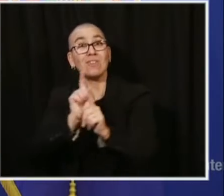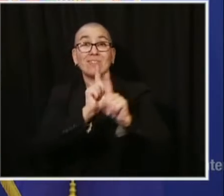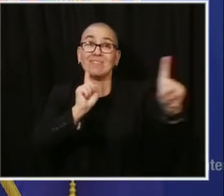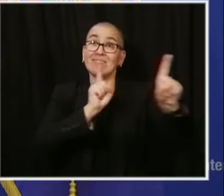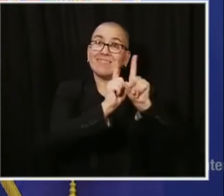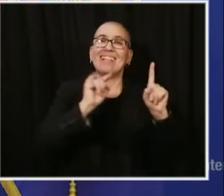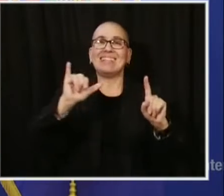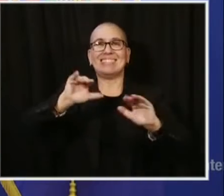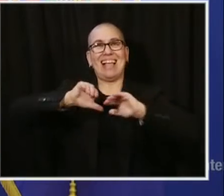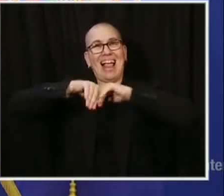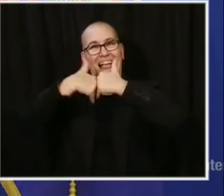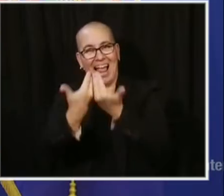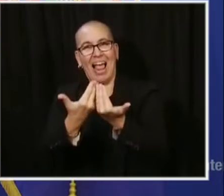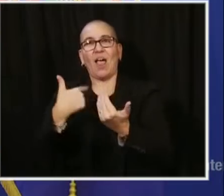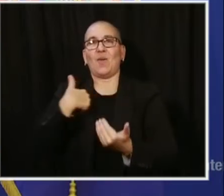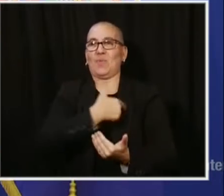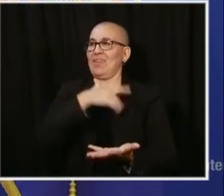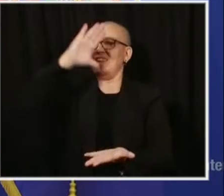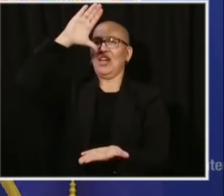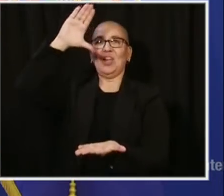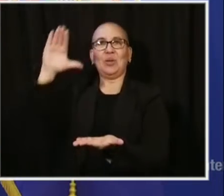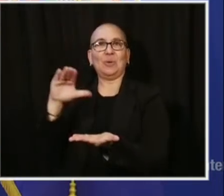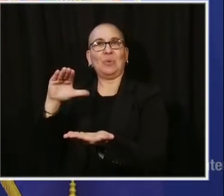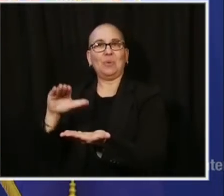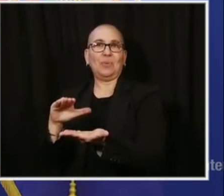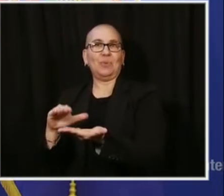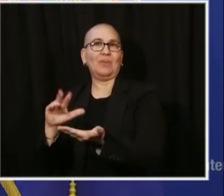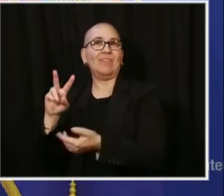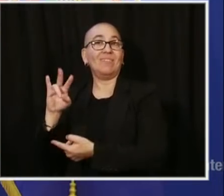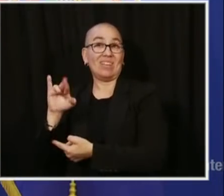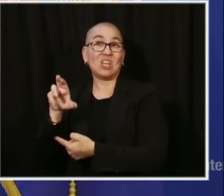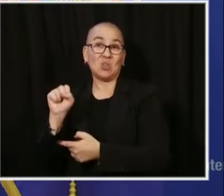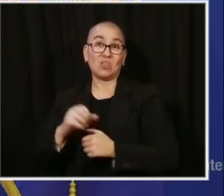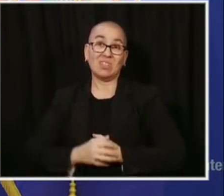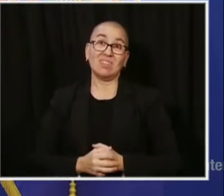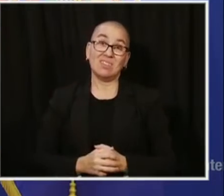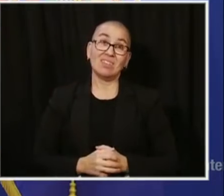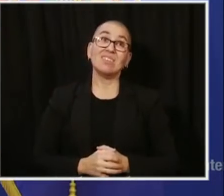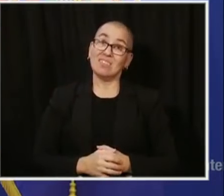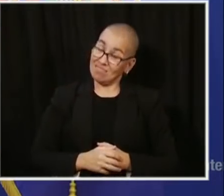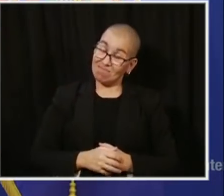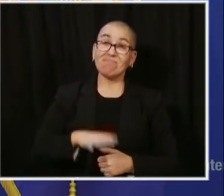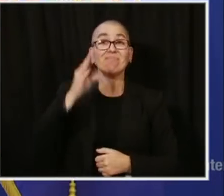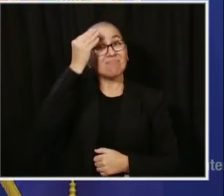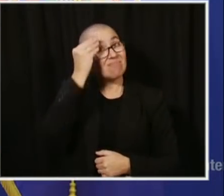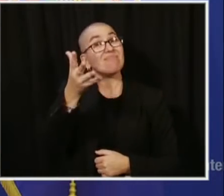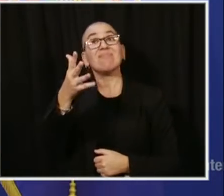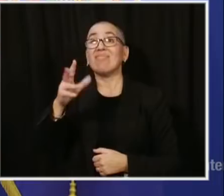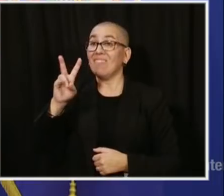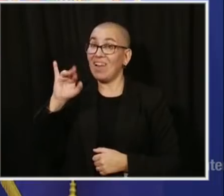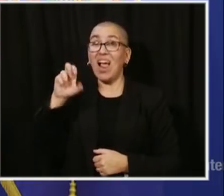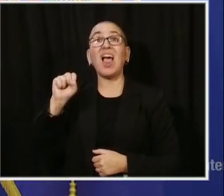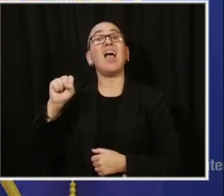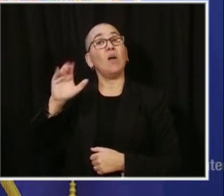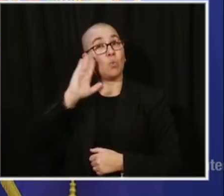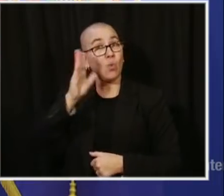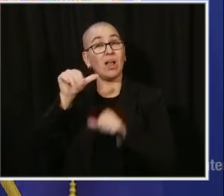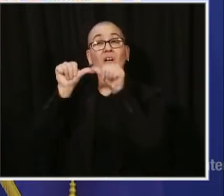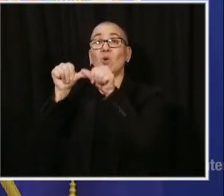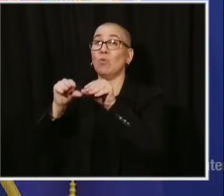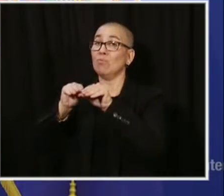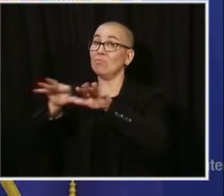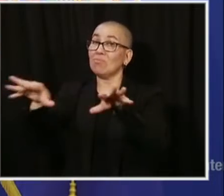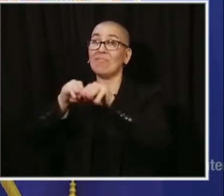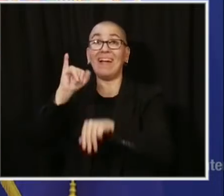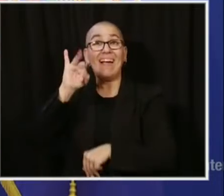is not inevitable that we end up in a crisis situation, but if we don't do these things, we certainly will be there. And again, I